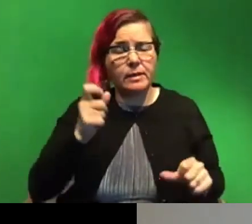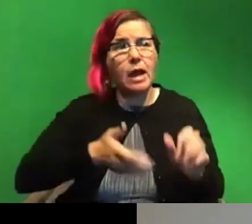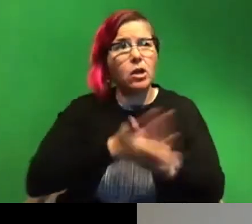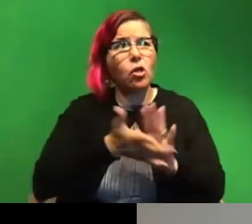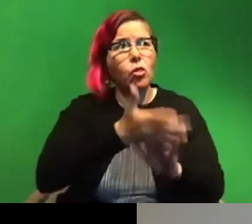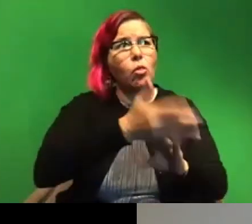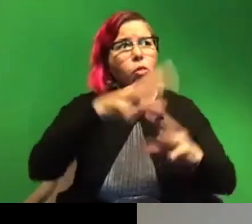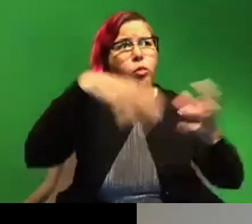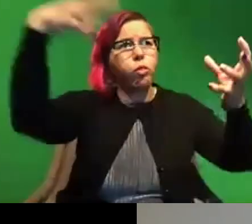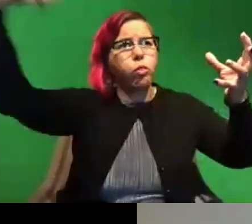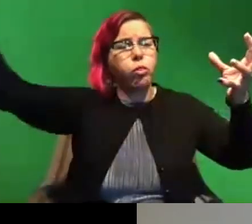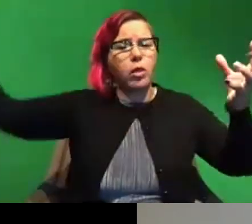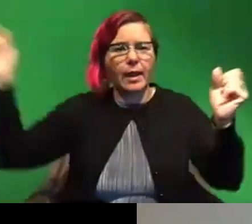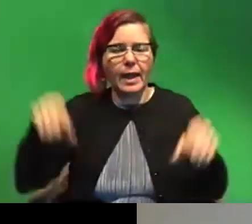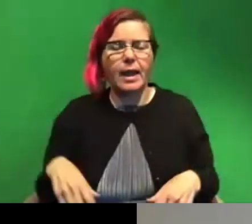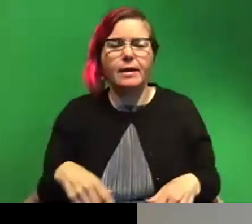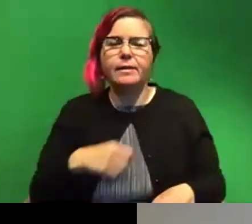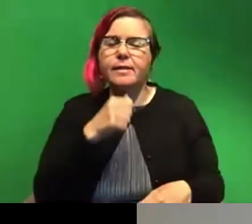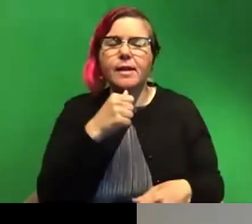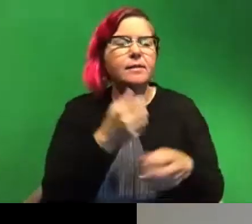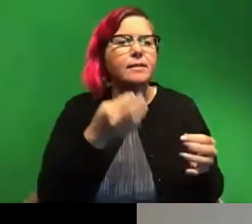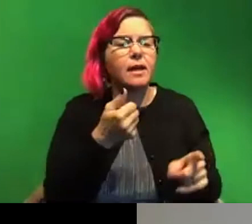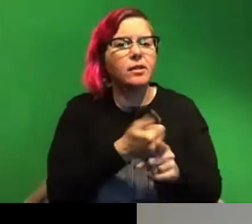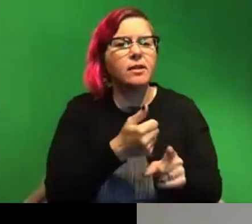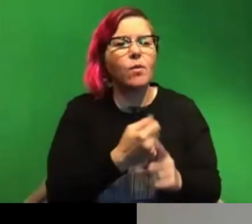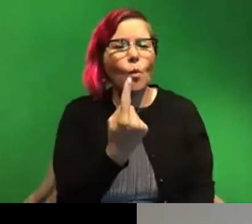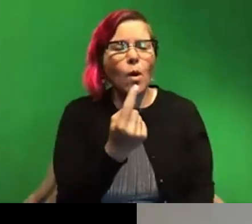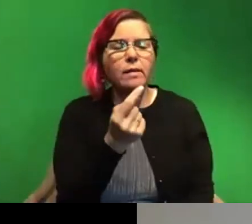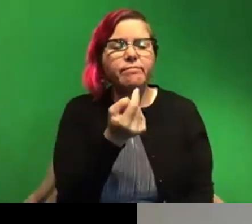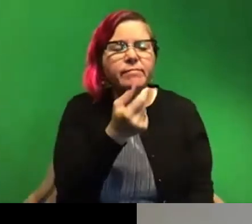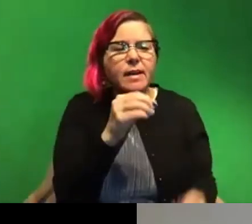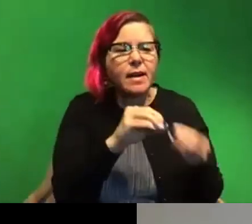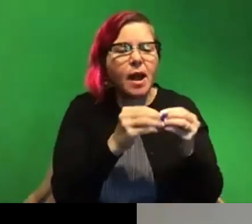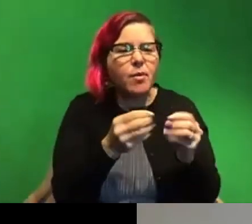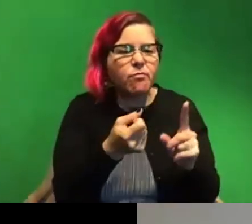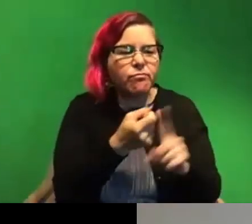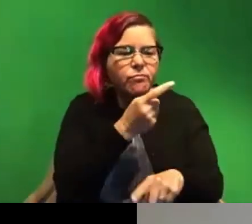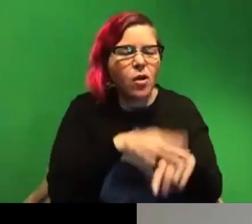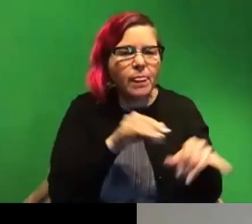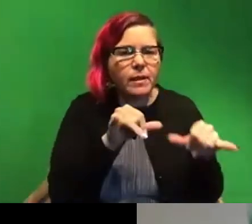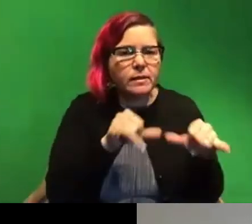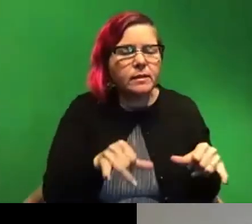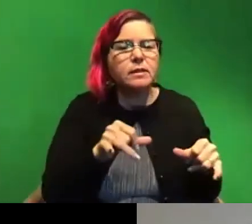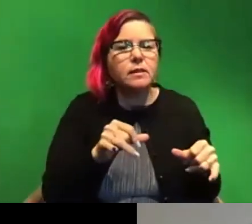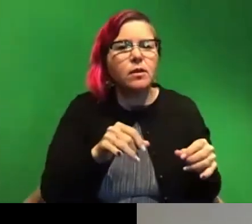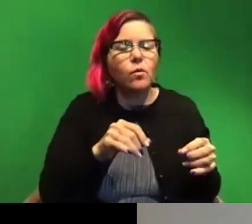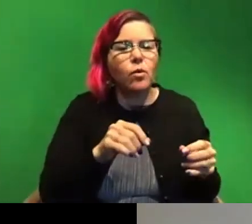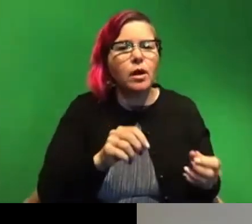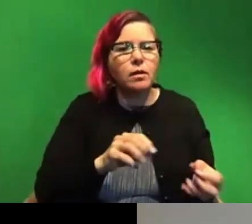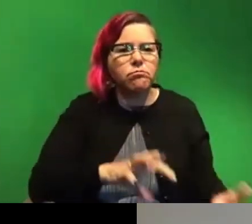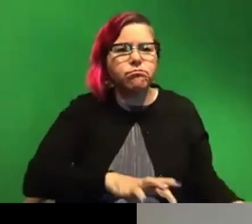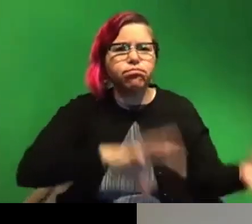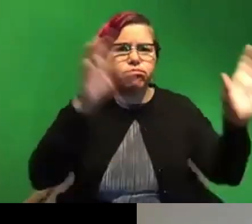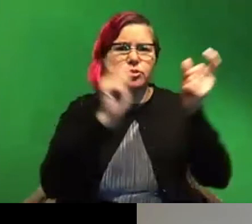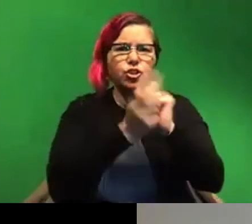can, it doesn't make up its own mind, but what if there's one tiny little number off in that system that could start catastrophically changing things down